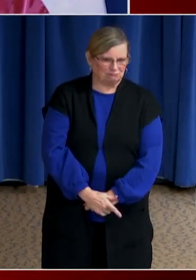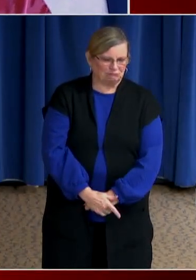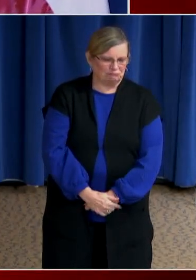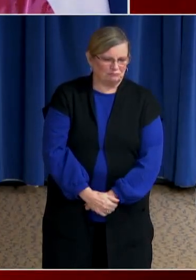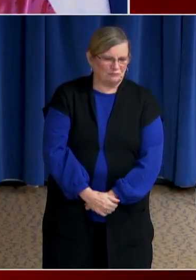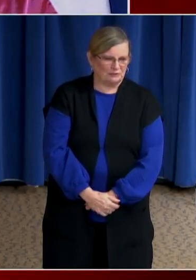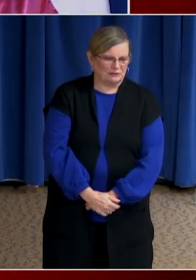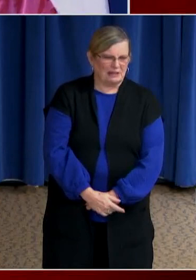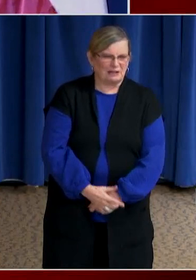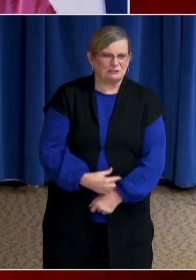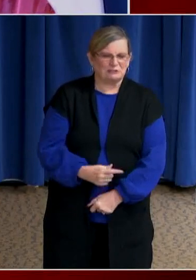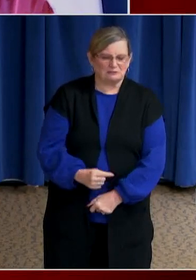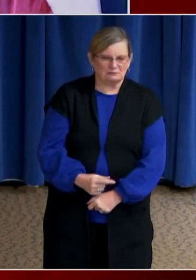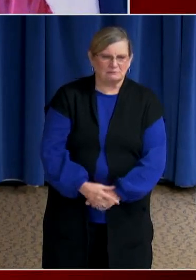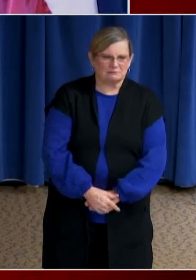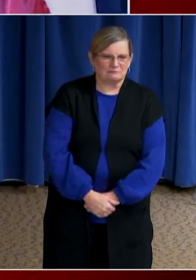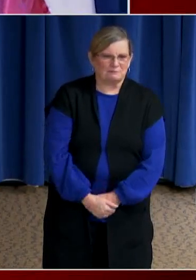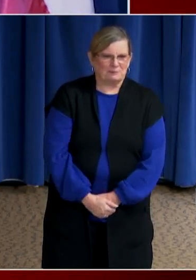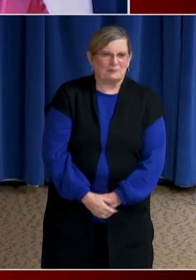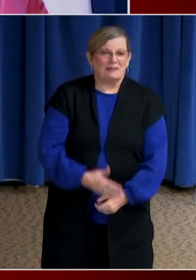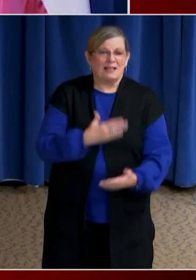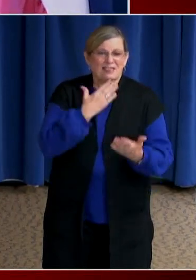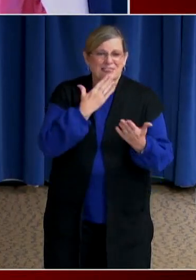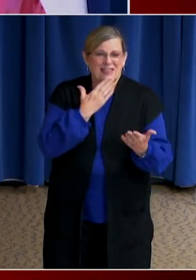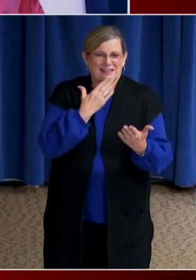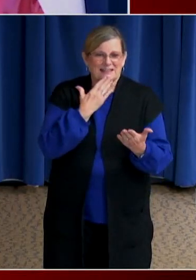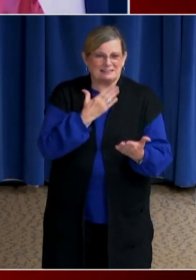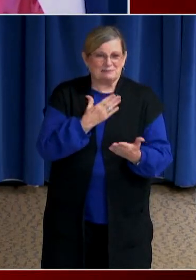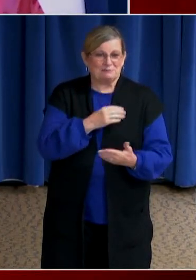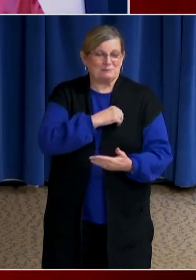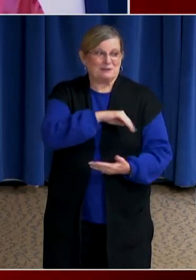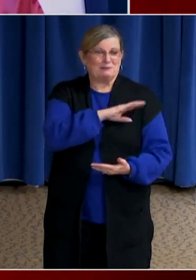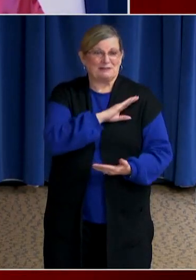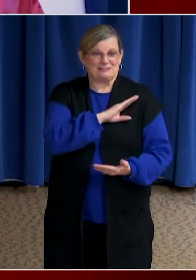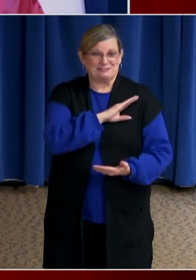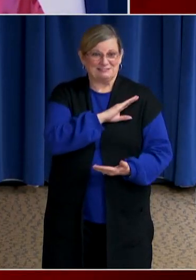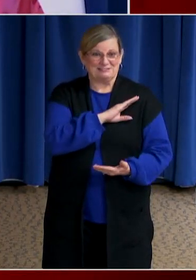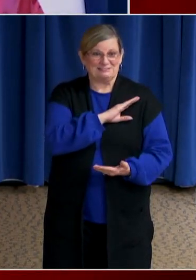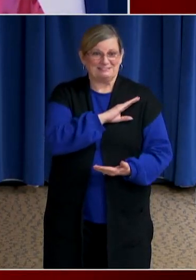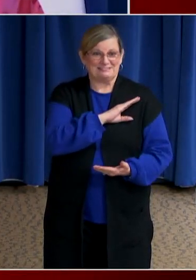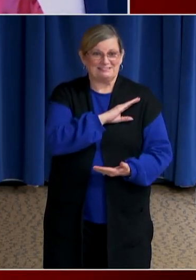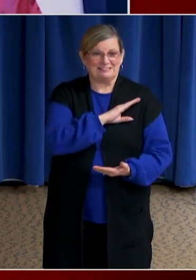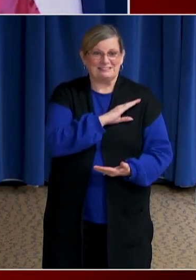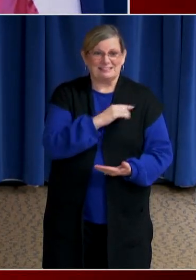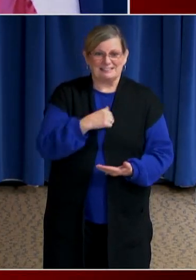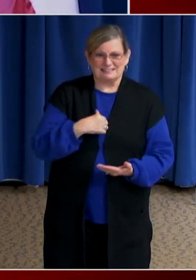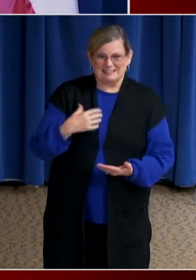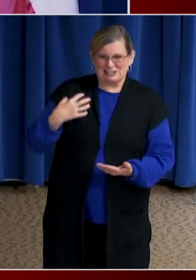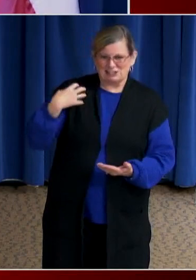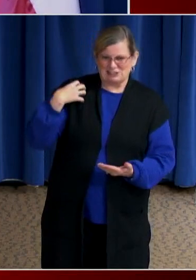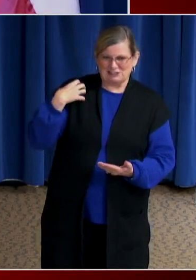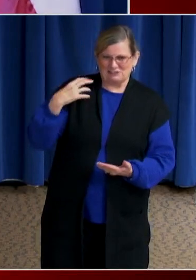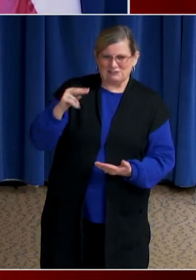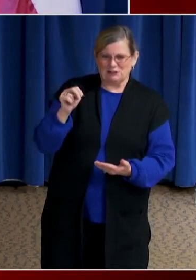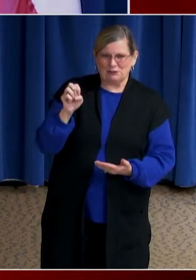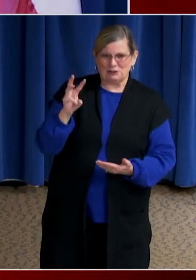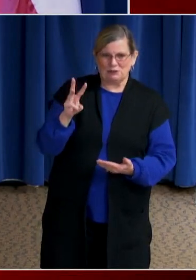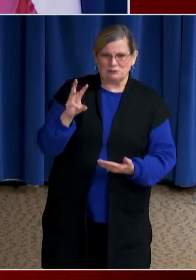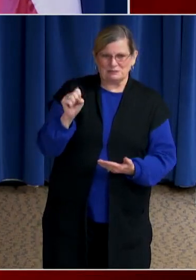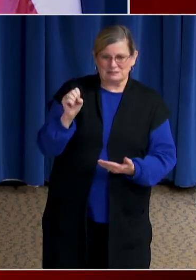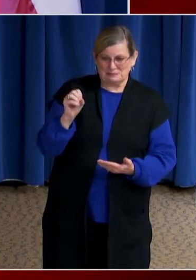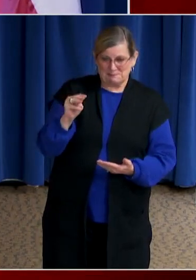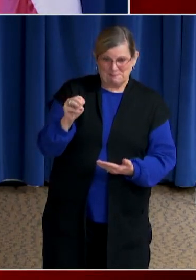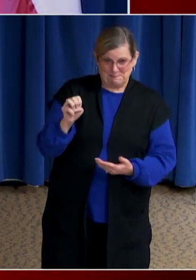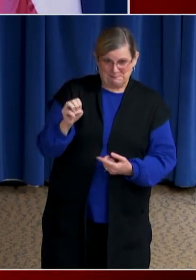Okay, thank you, Mayor Bowser. I am Pete Newsham. I'm the Chief of Police for the Metropolitan Police Department. I was very pleased with the First